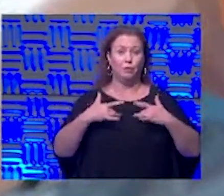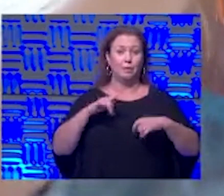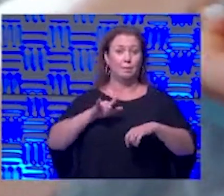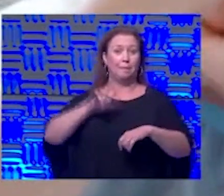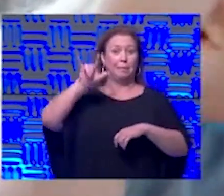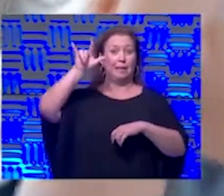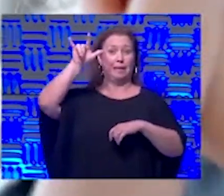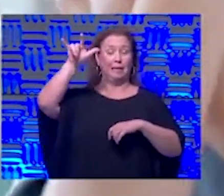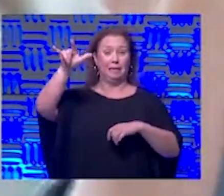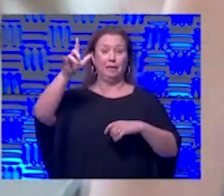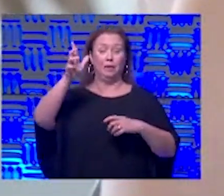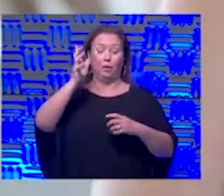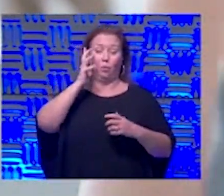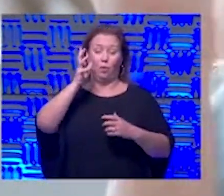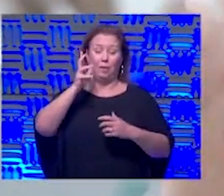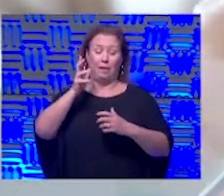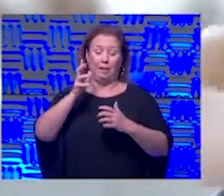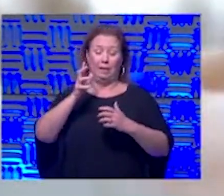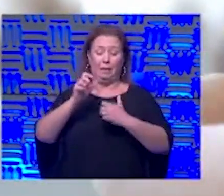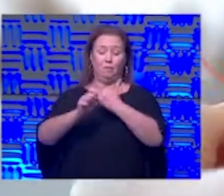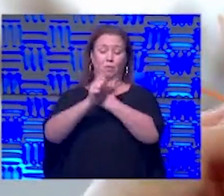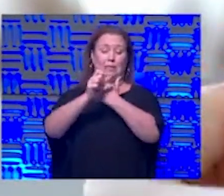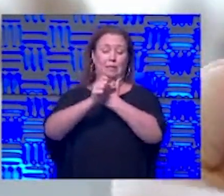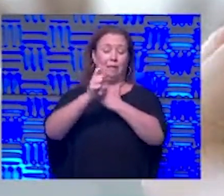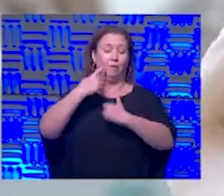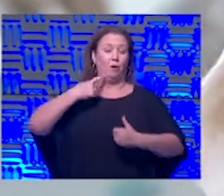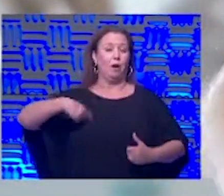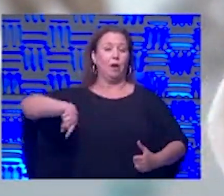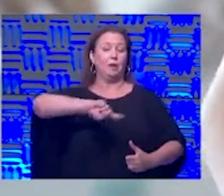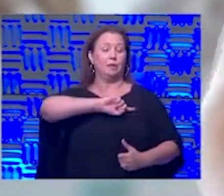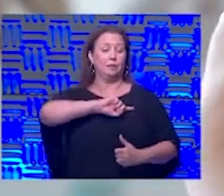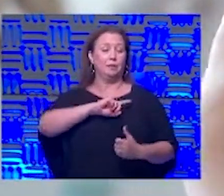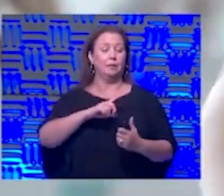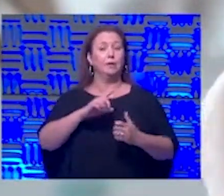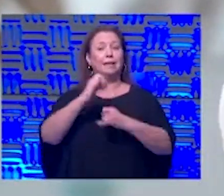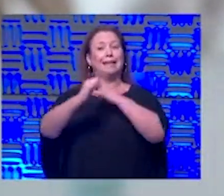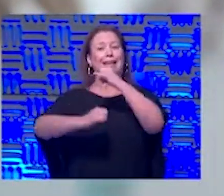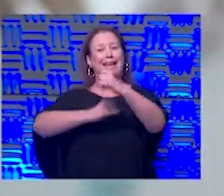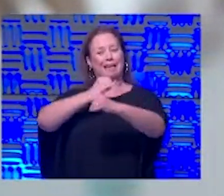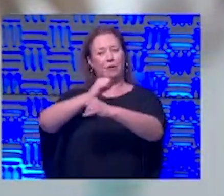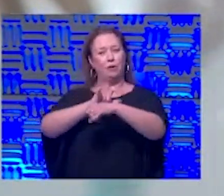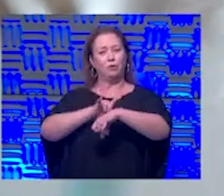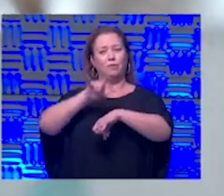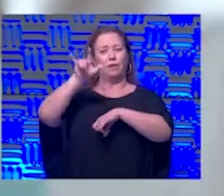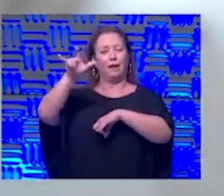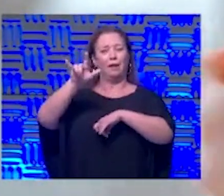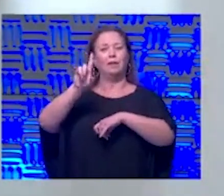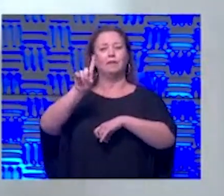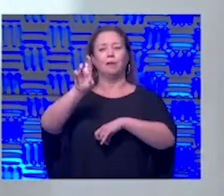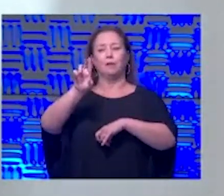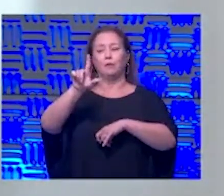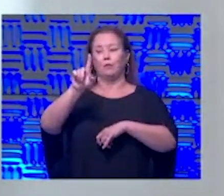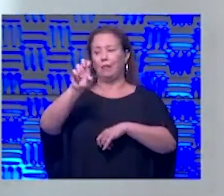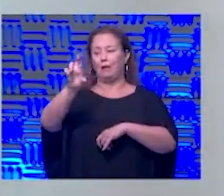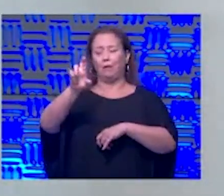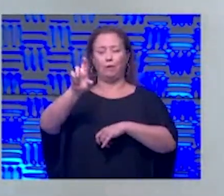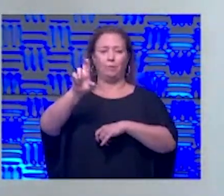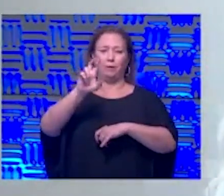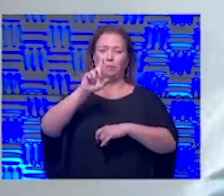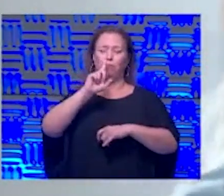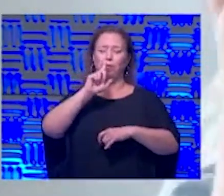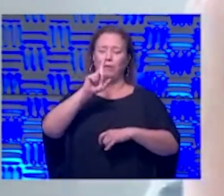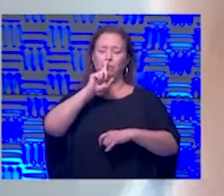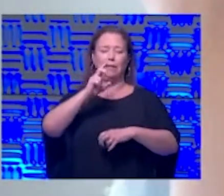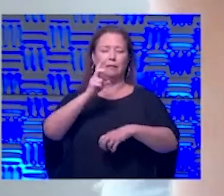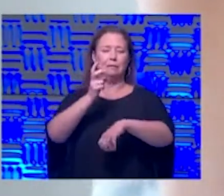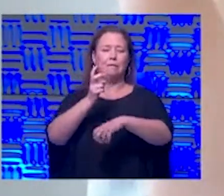flight itself was probably going to be the most risky. So international flight, as Dr. Lauer talked about, is probably going to be very